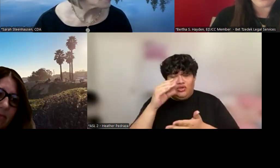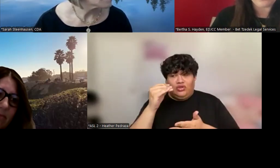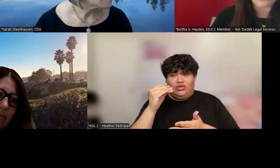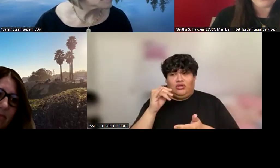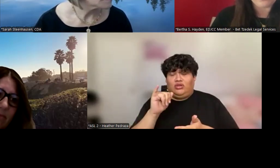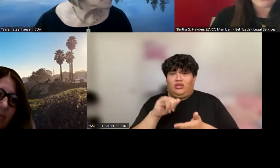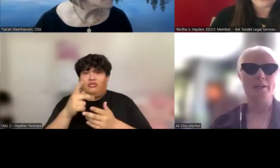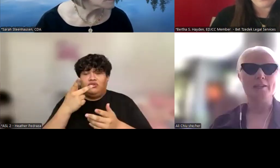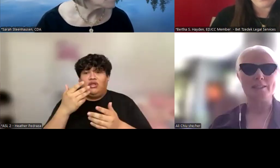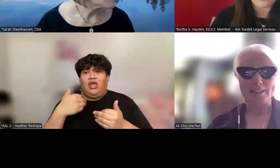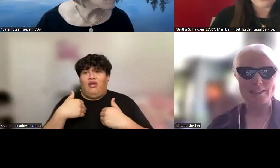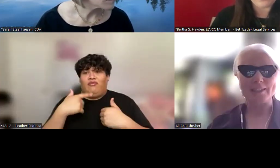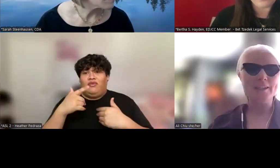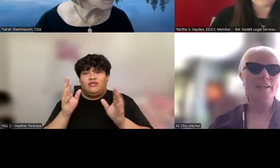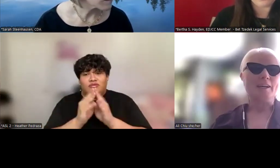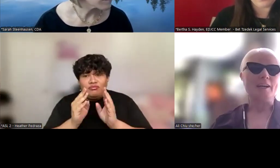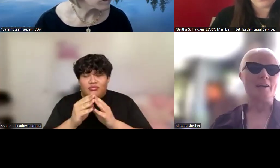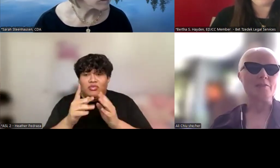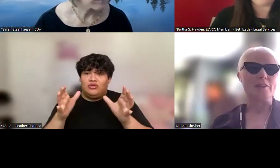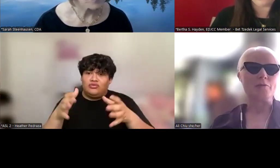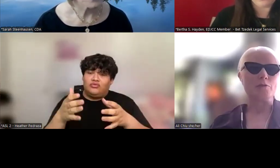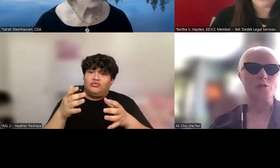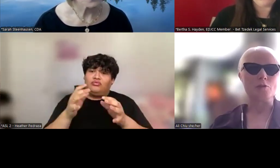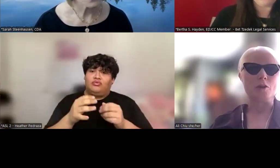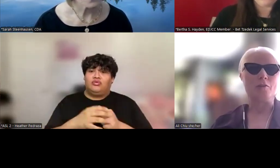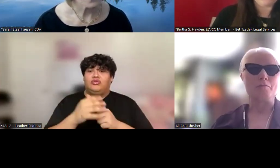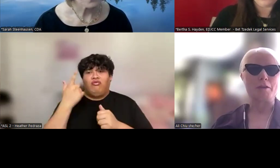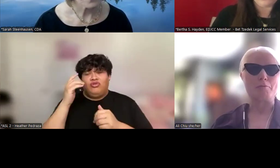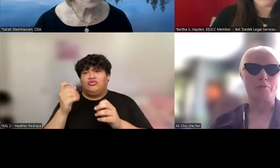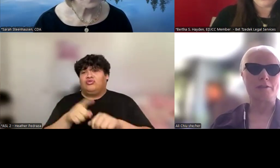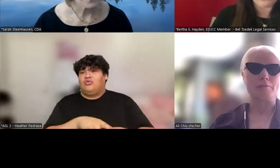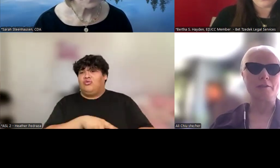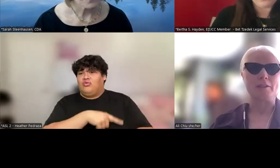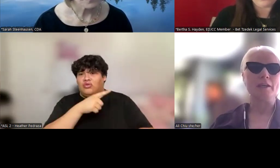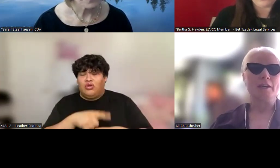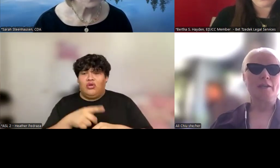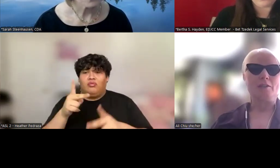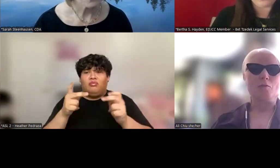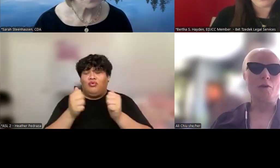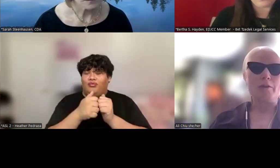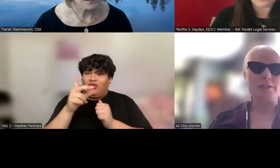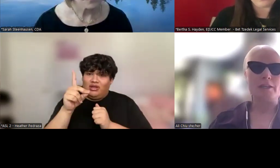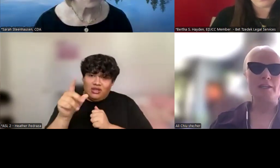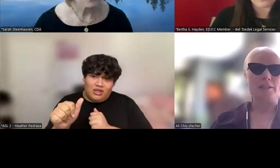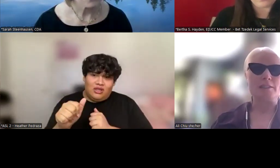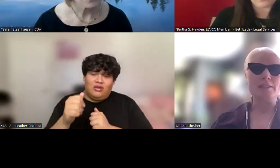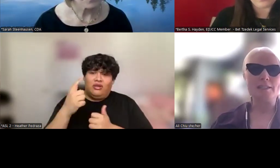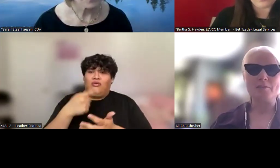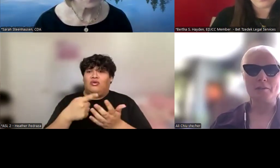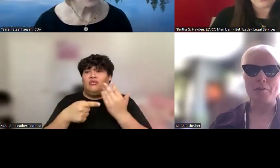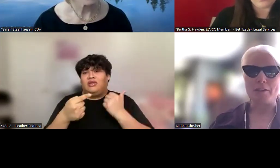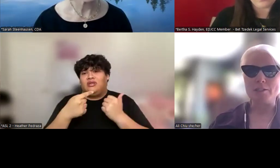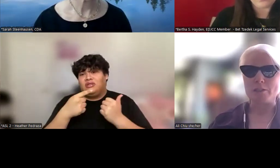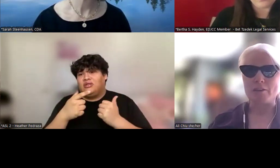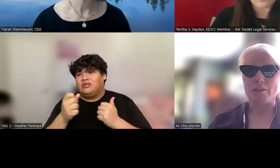this advisory committee existing. For so long, people with disability, what we say is